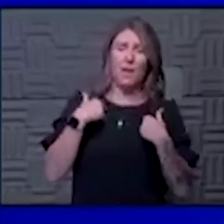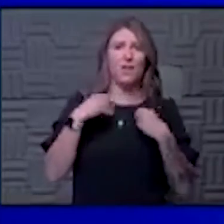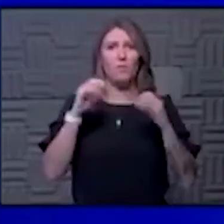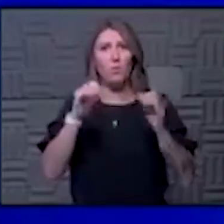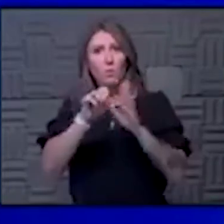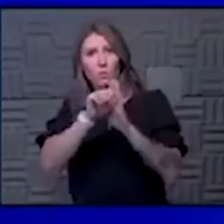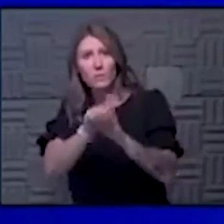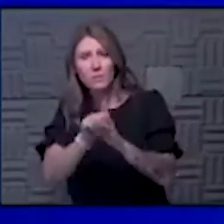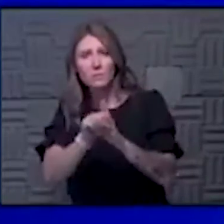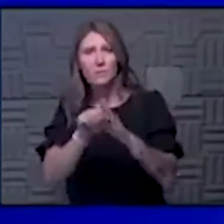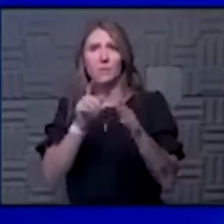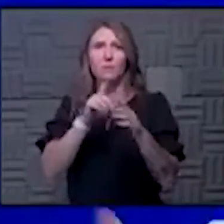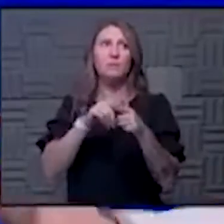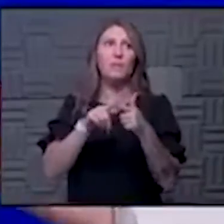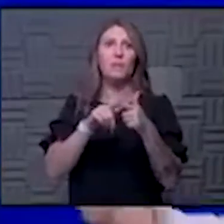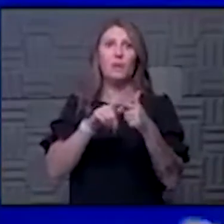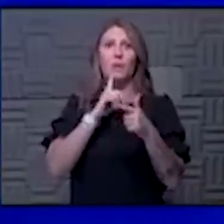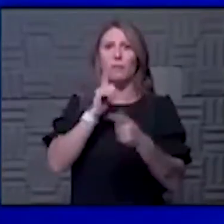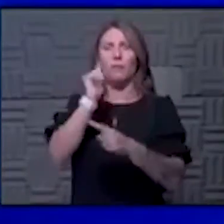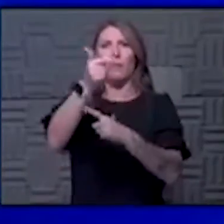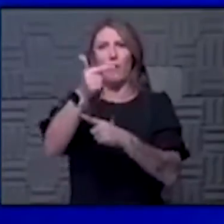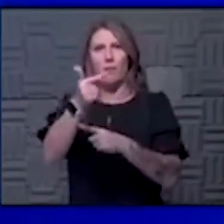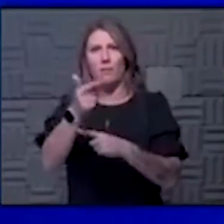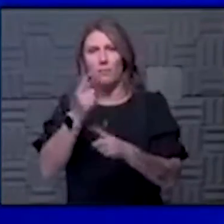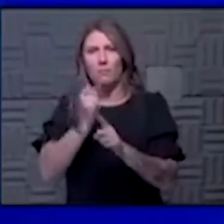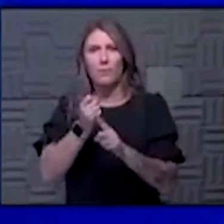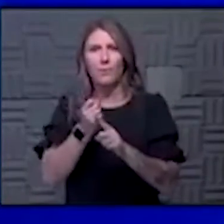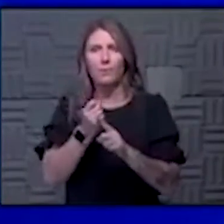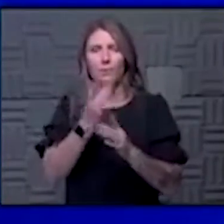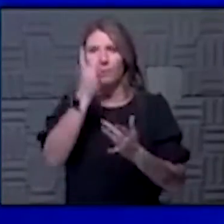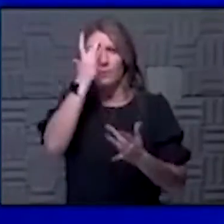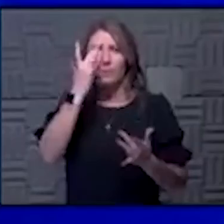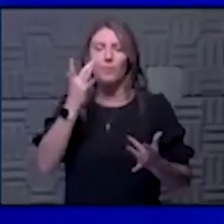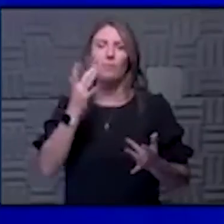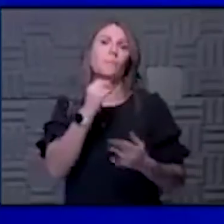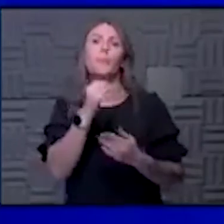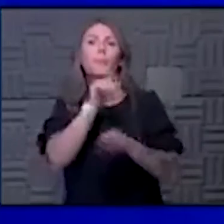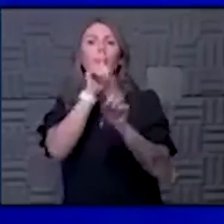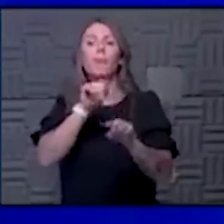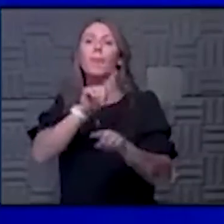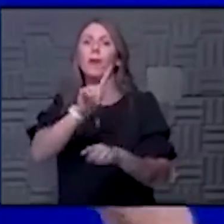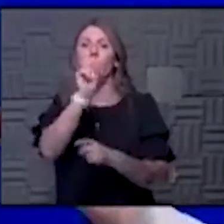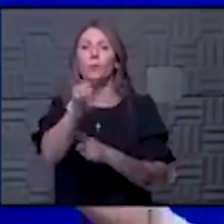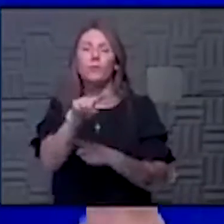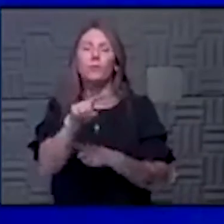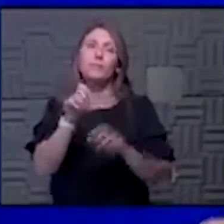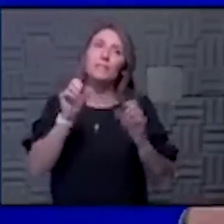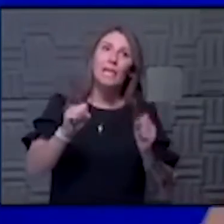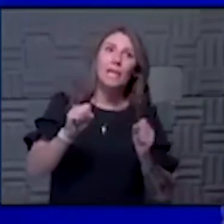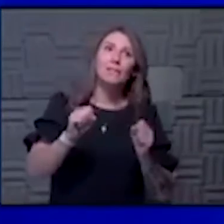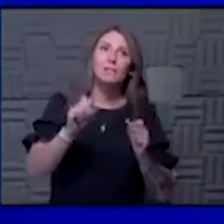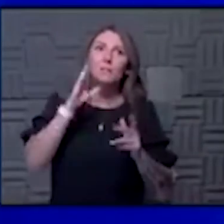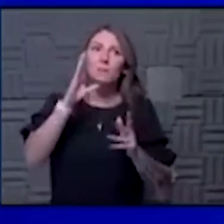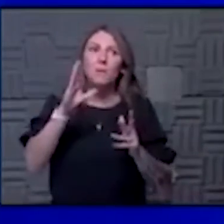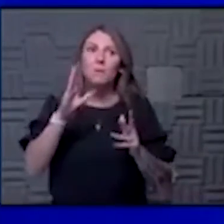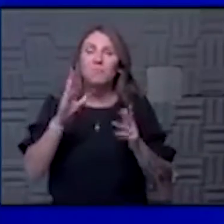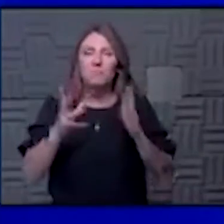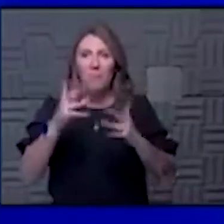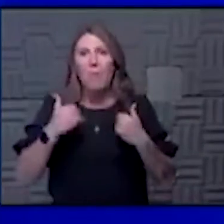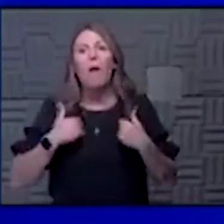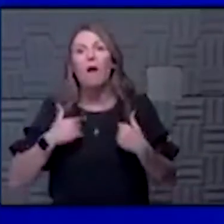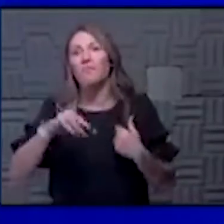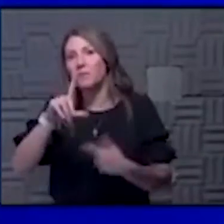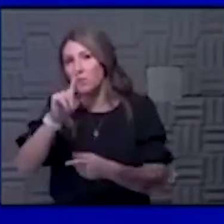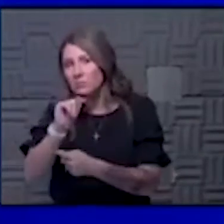Yeah, and I think we're seeing that in some young adults too. So I think the answer to that question is yes, not as frequently, hopefully not as severe.